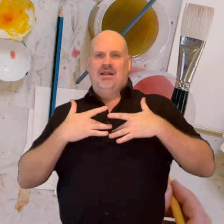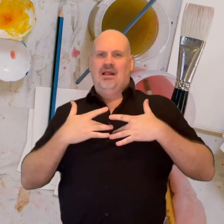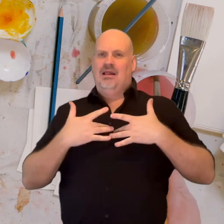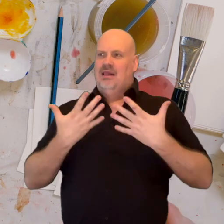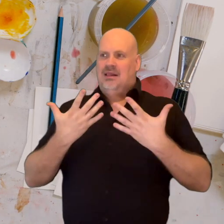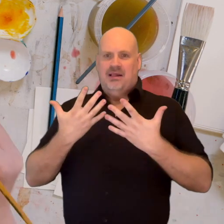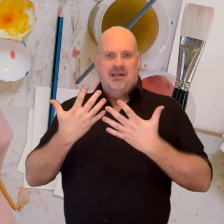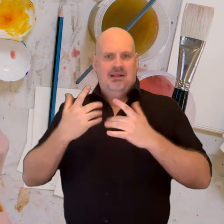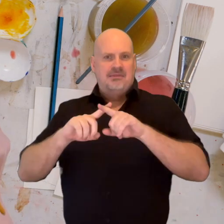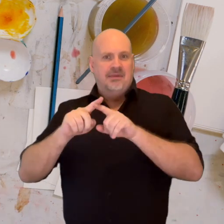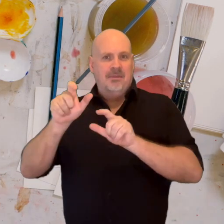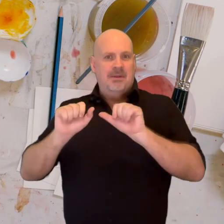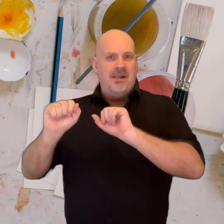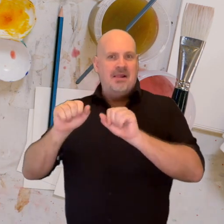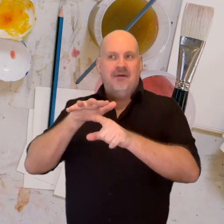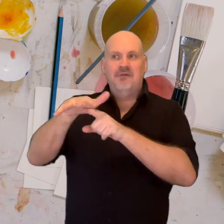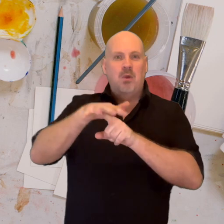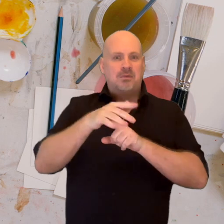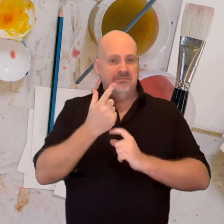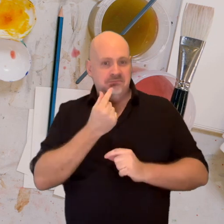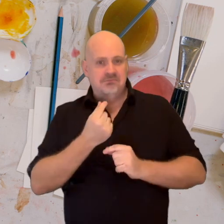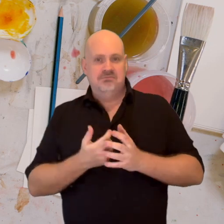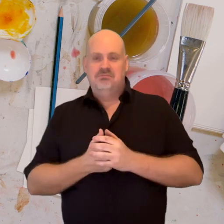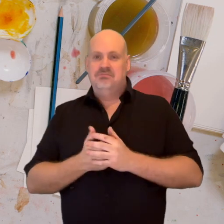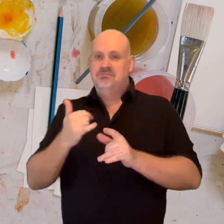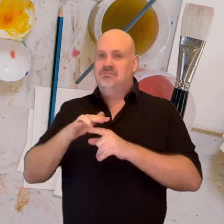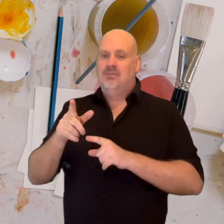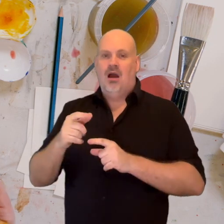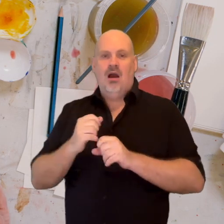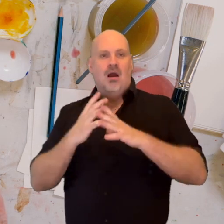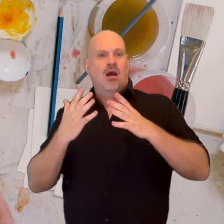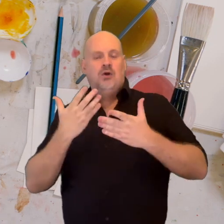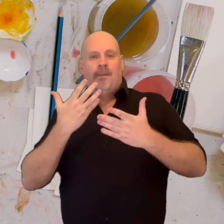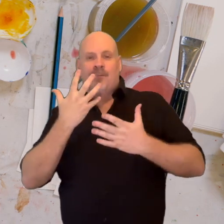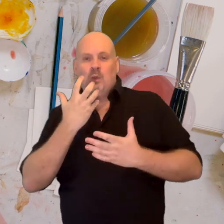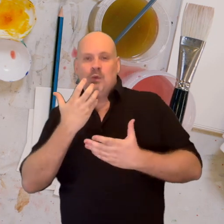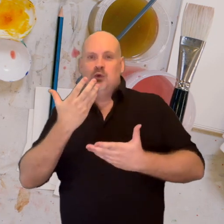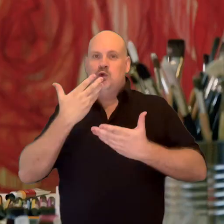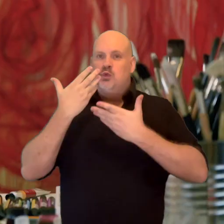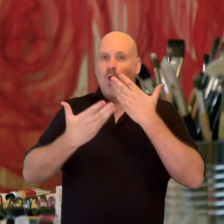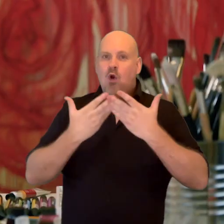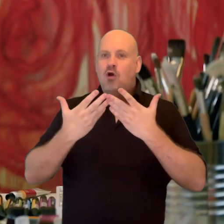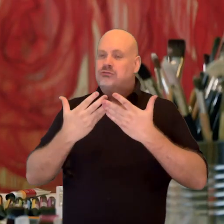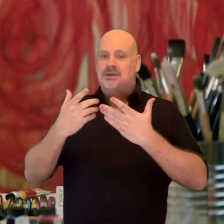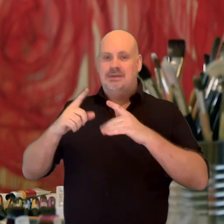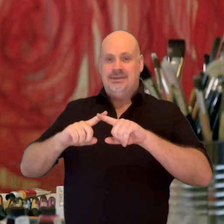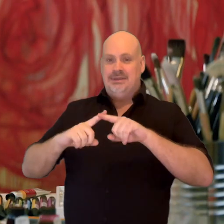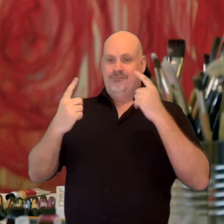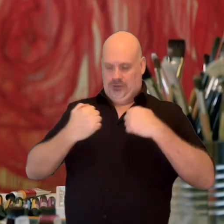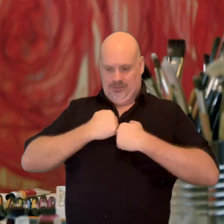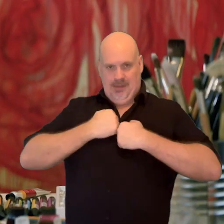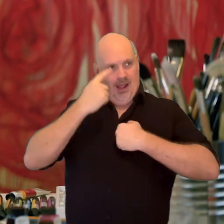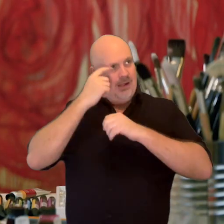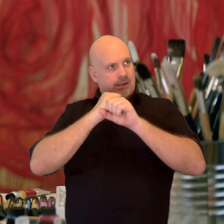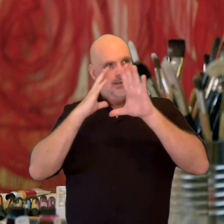something for a mood or story for the person that looks at them, which may be different from what you've got going on in your